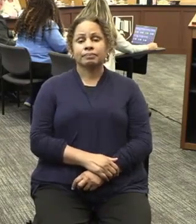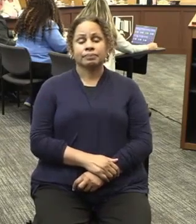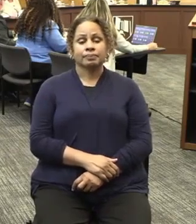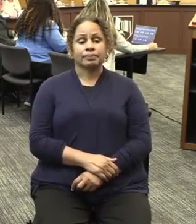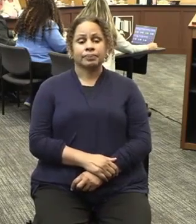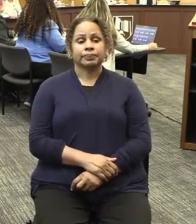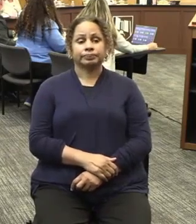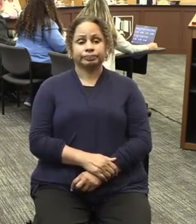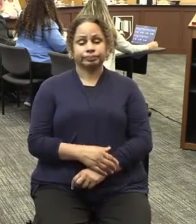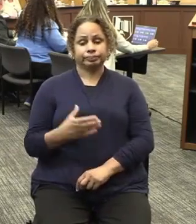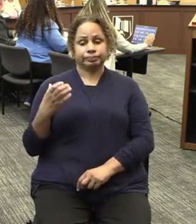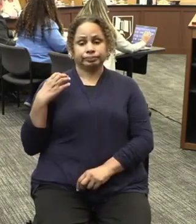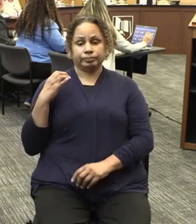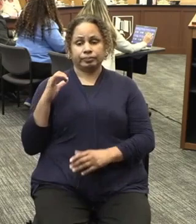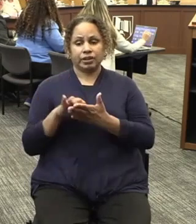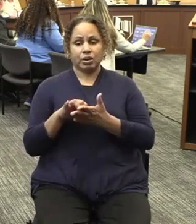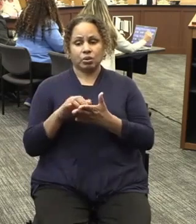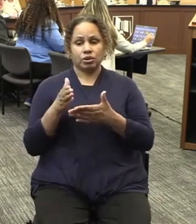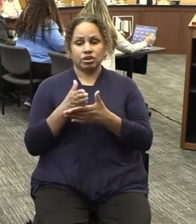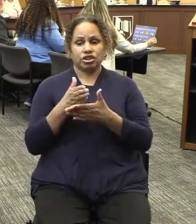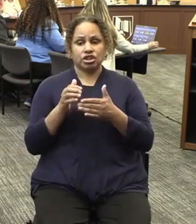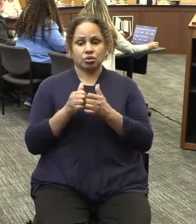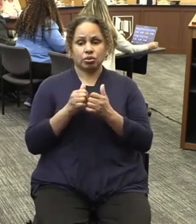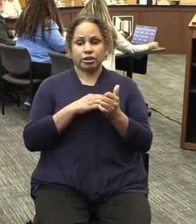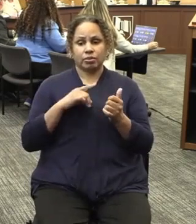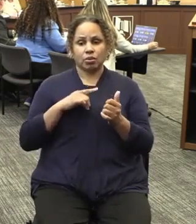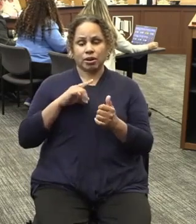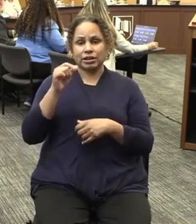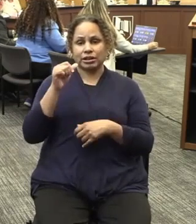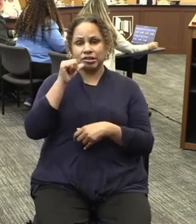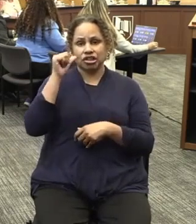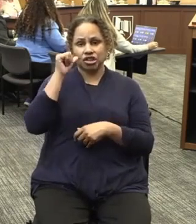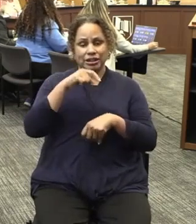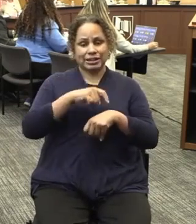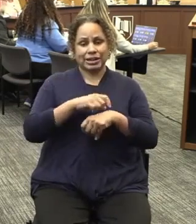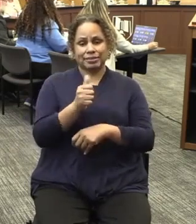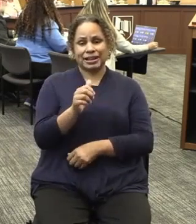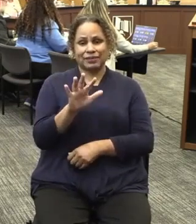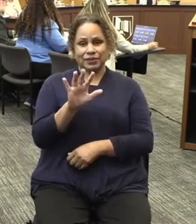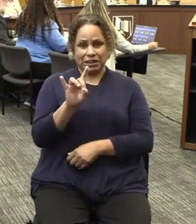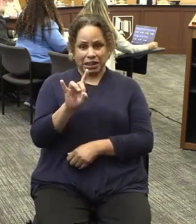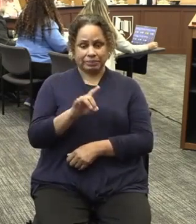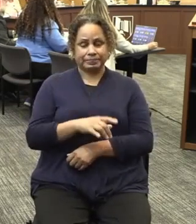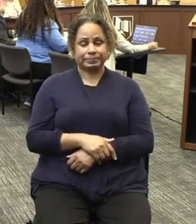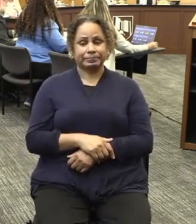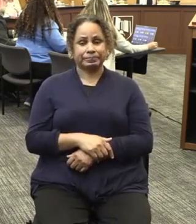And Chairman, that was shared with the board yesterday at 10:58 a.m.